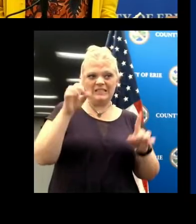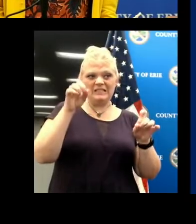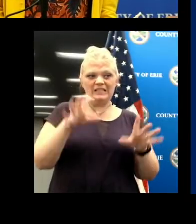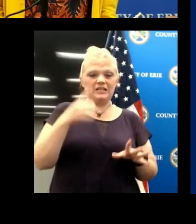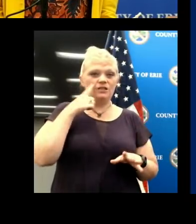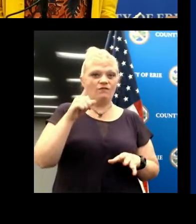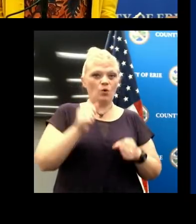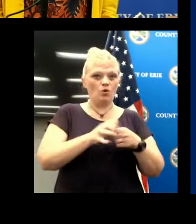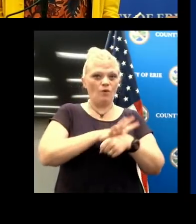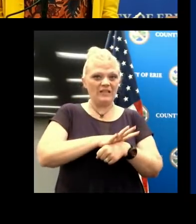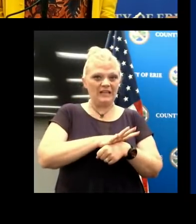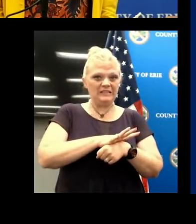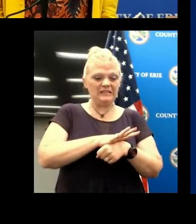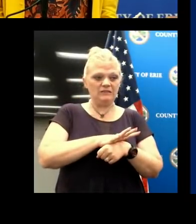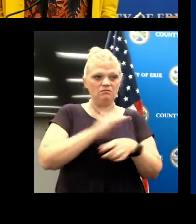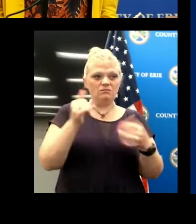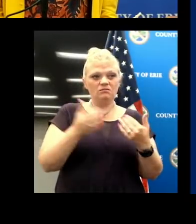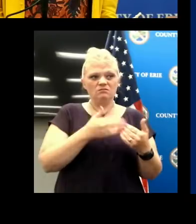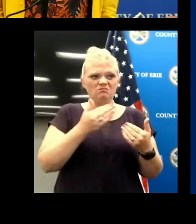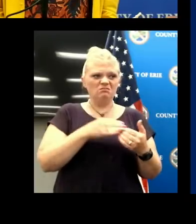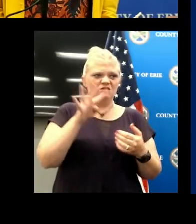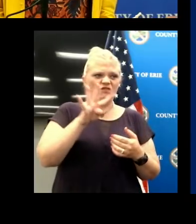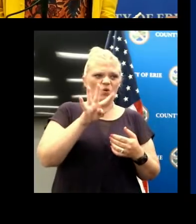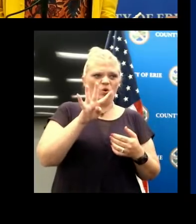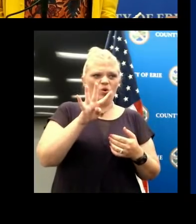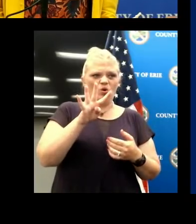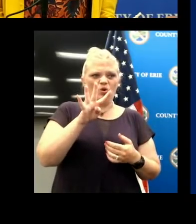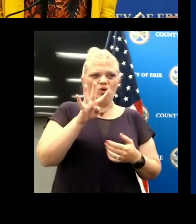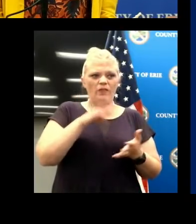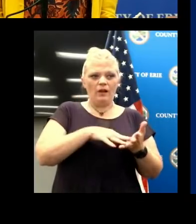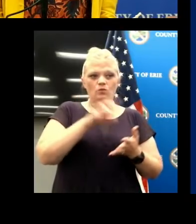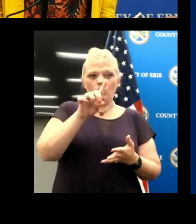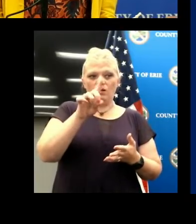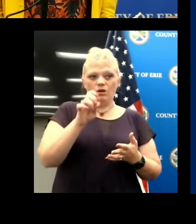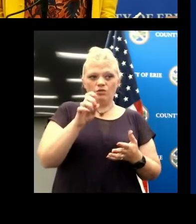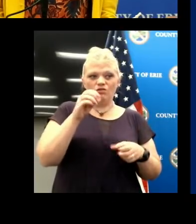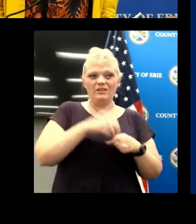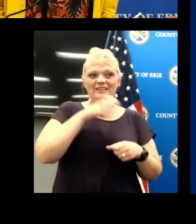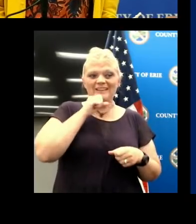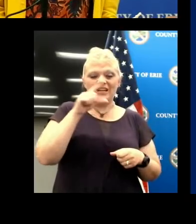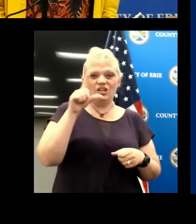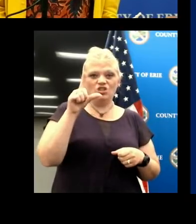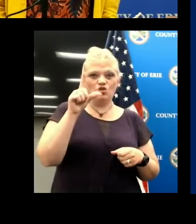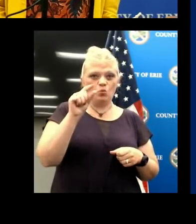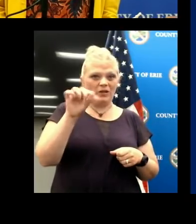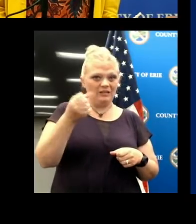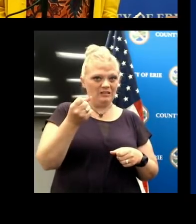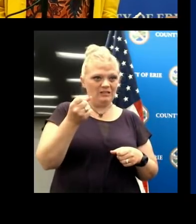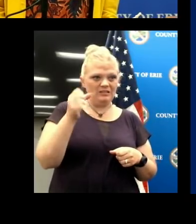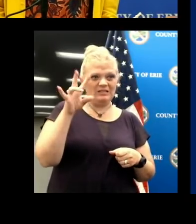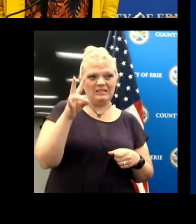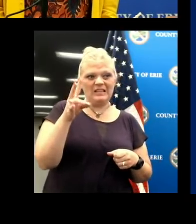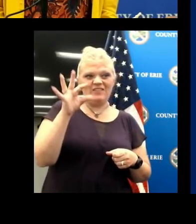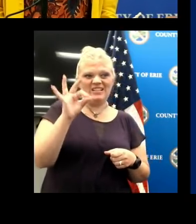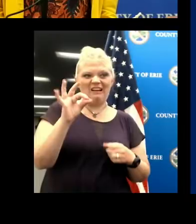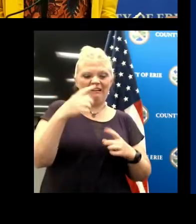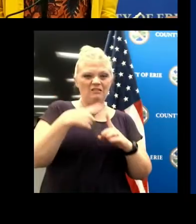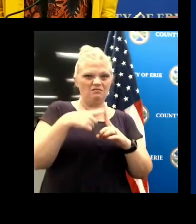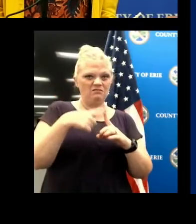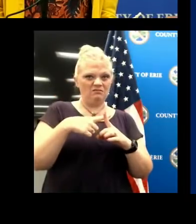for COVID-19, and that's almost 4,100 individuals in their 20s, 79 were positive, so